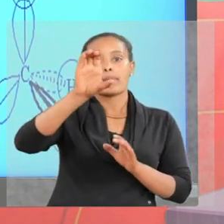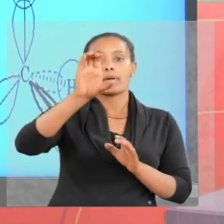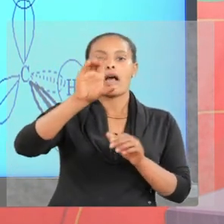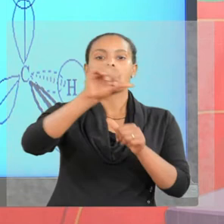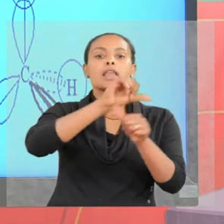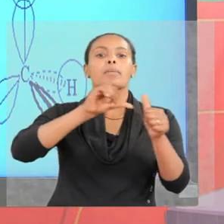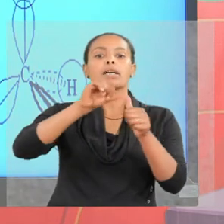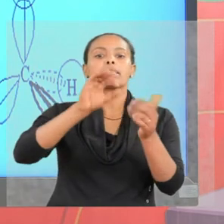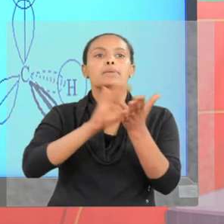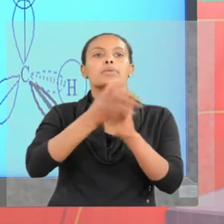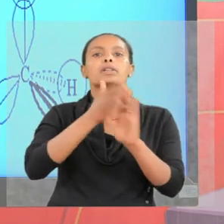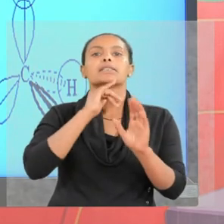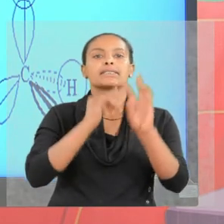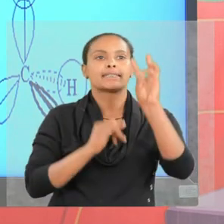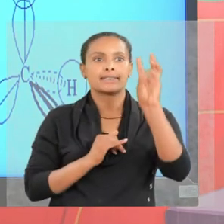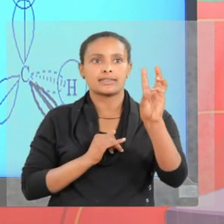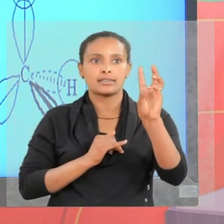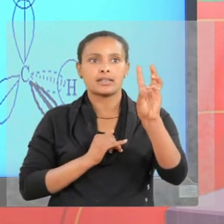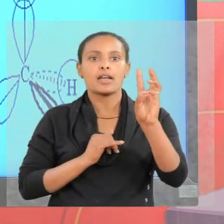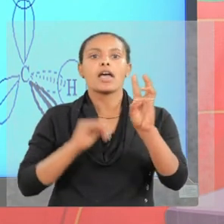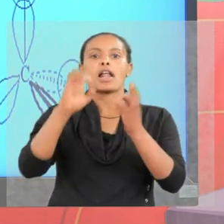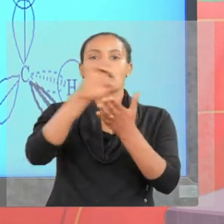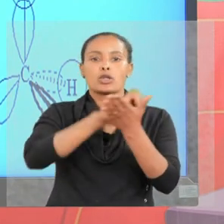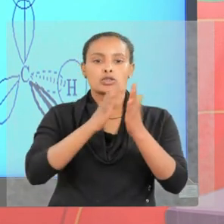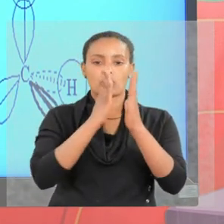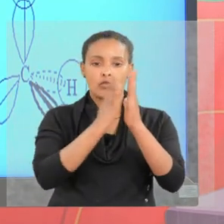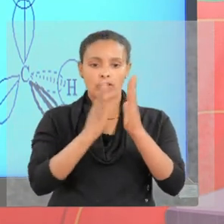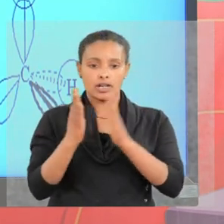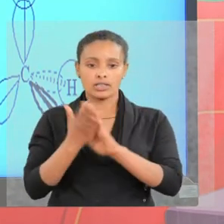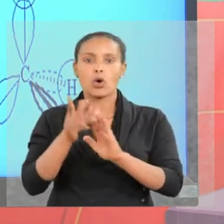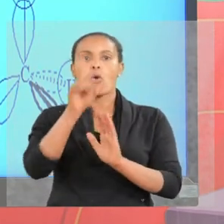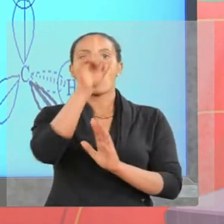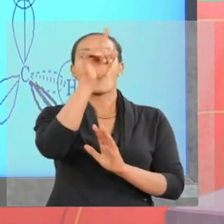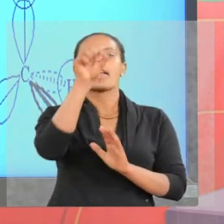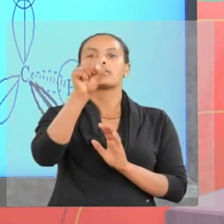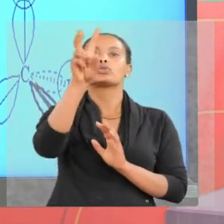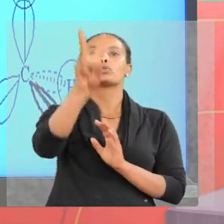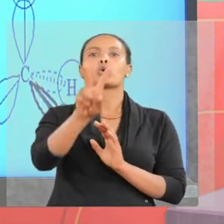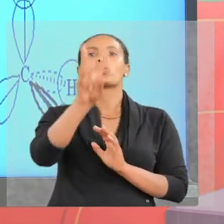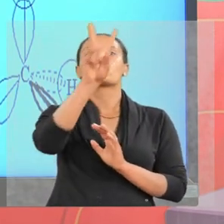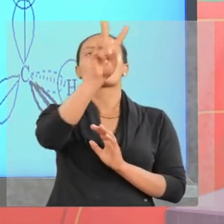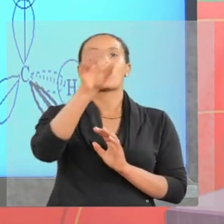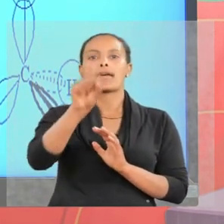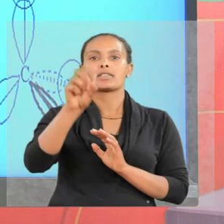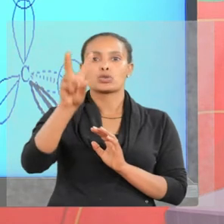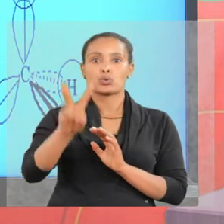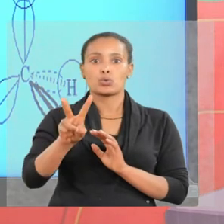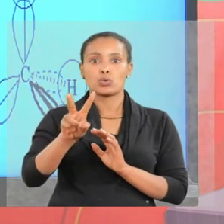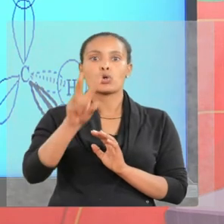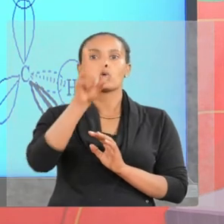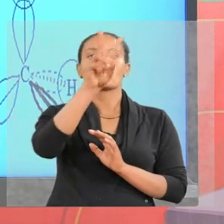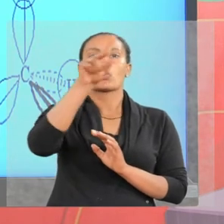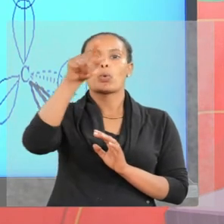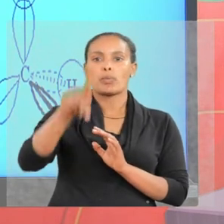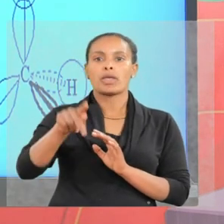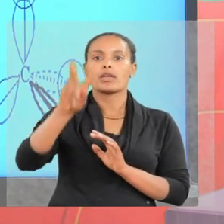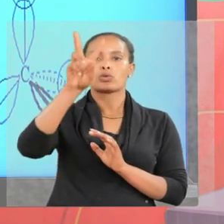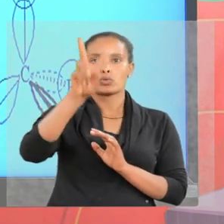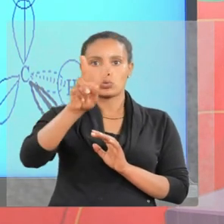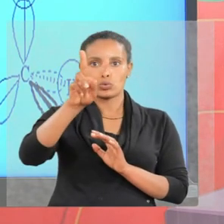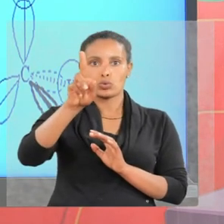atomic number is 6. Electronic configuration 1s 2, 2s 2, 2p